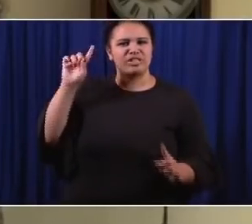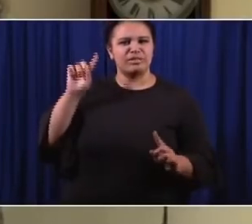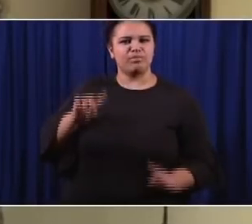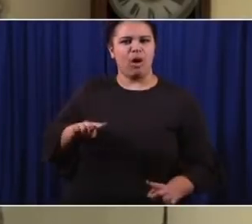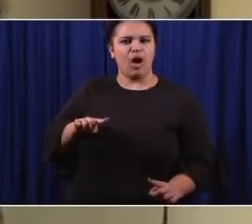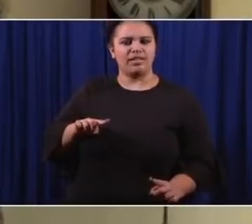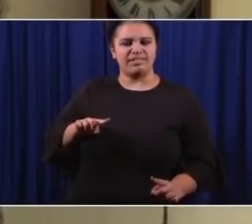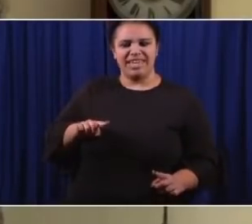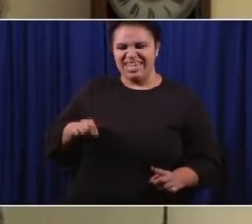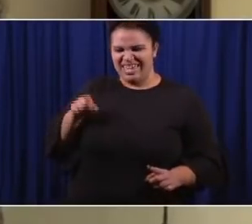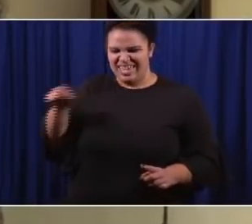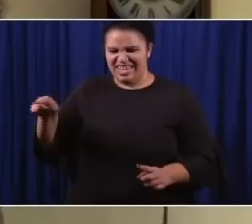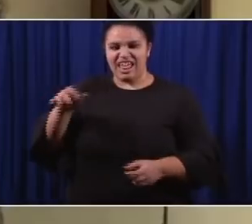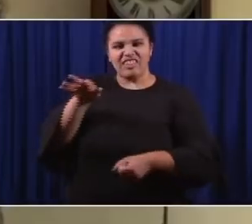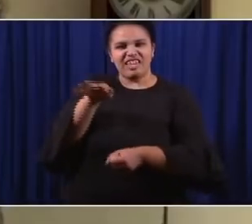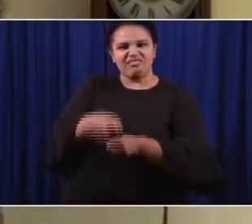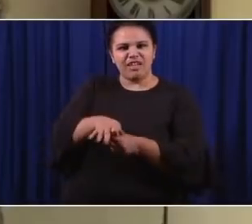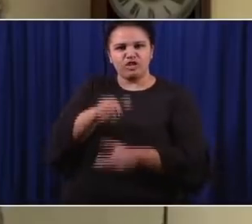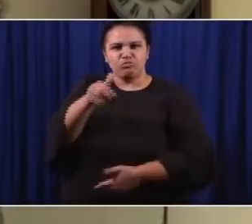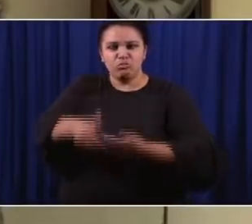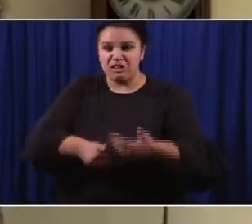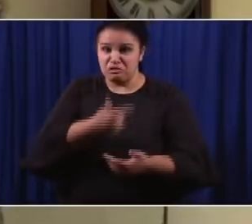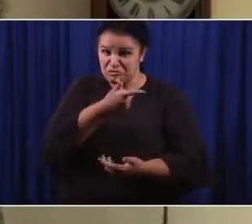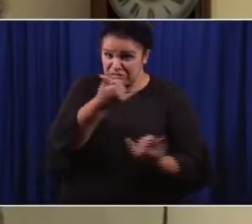election process?